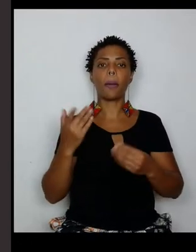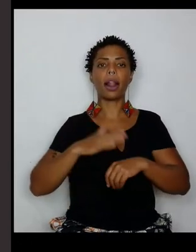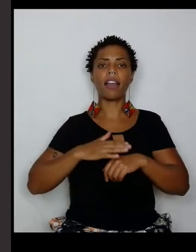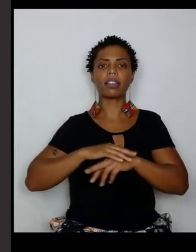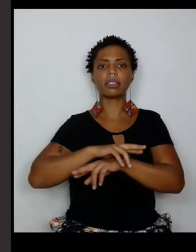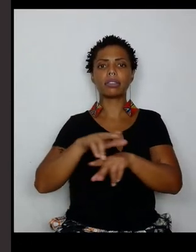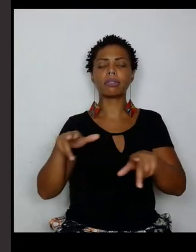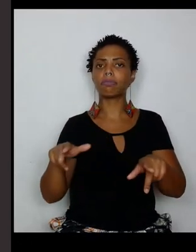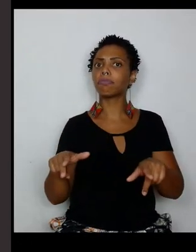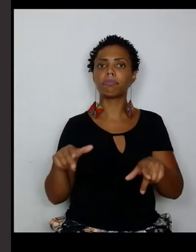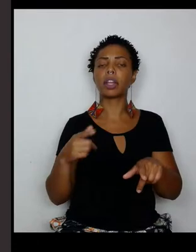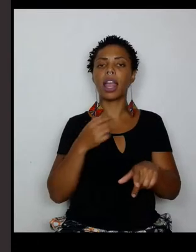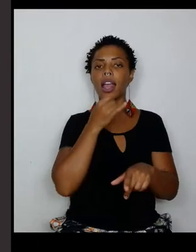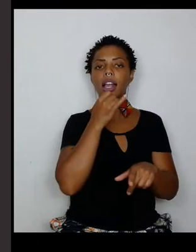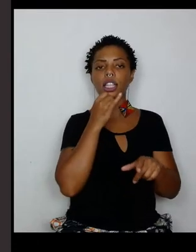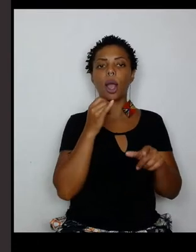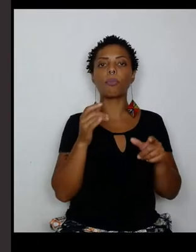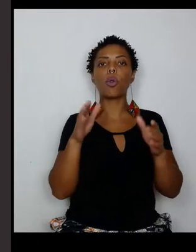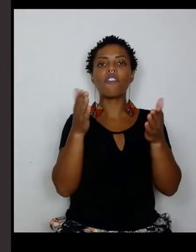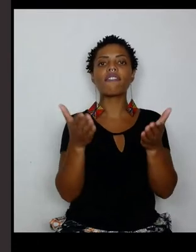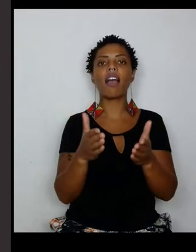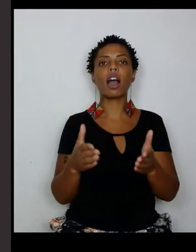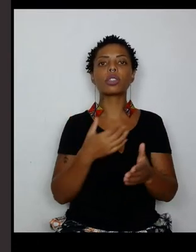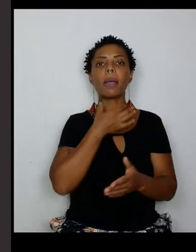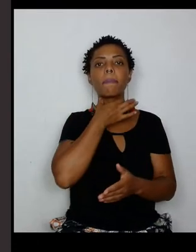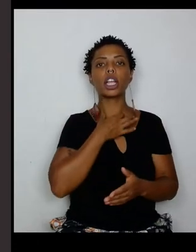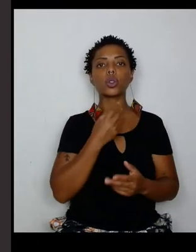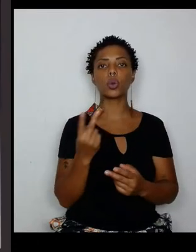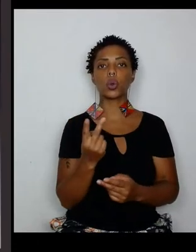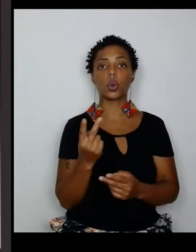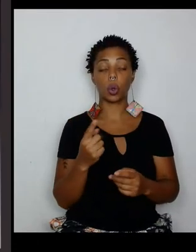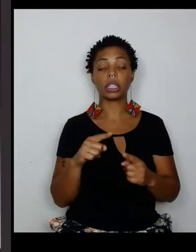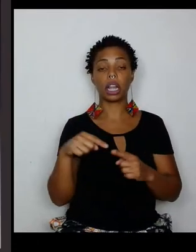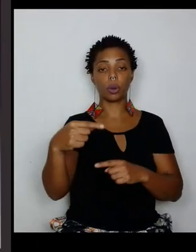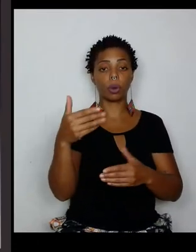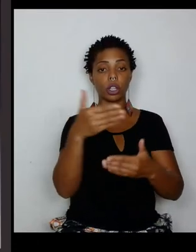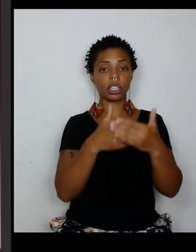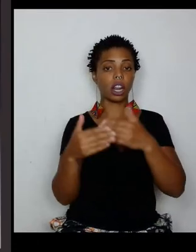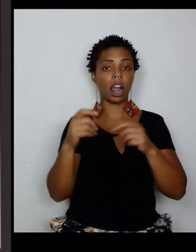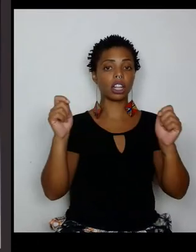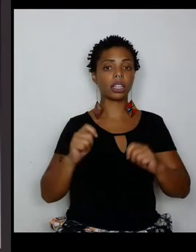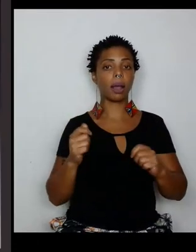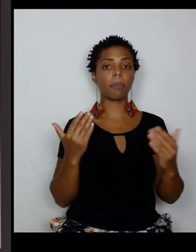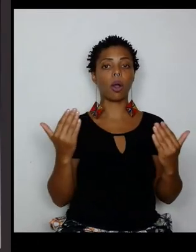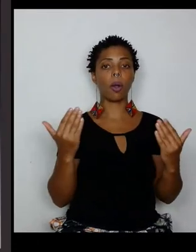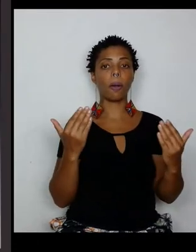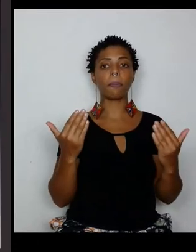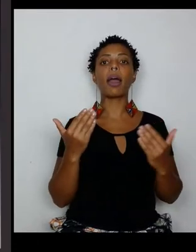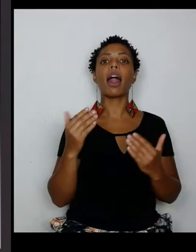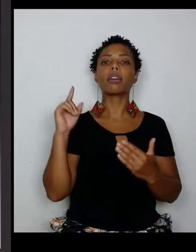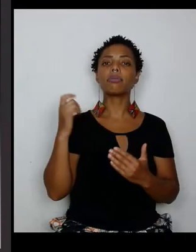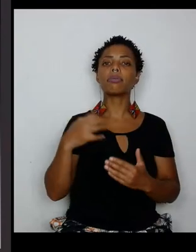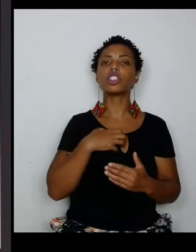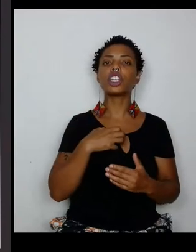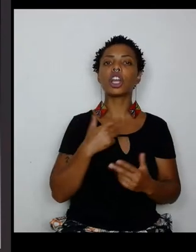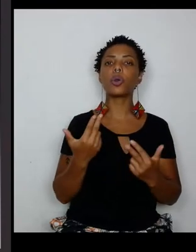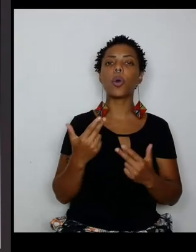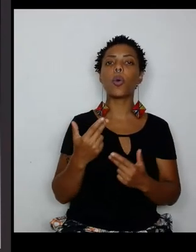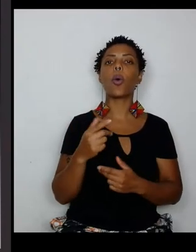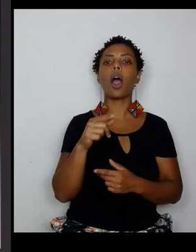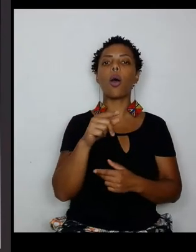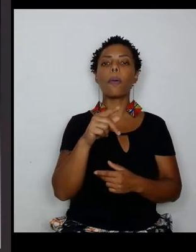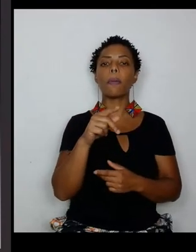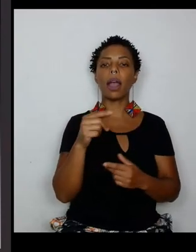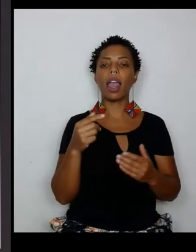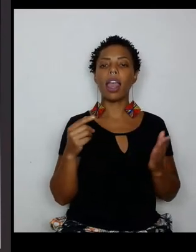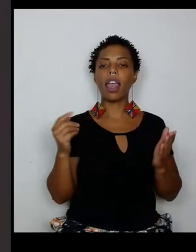nevertheless next slide if you compare it to ancient peruvian asteroid pots such as this one from chimu next slide